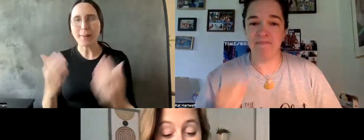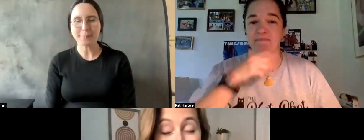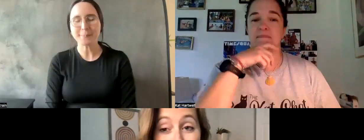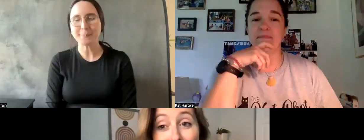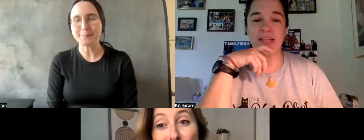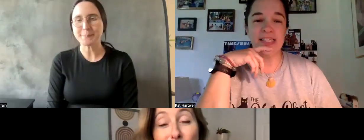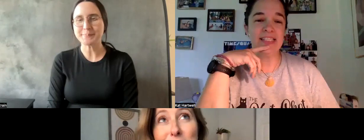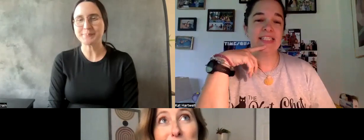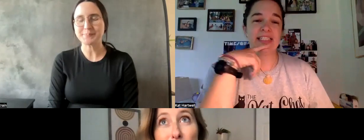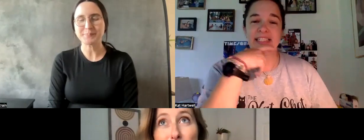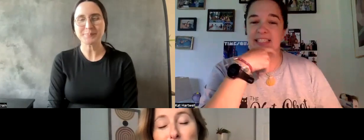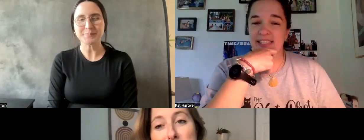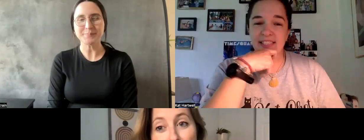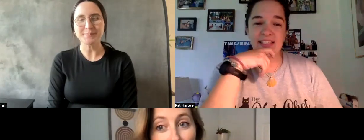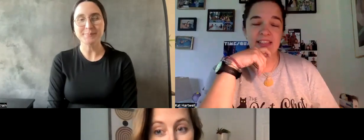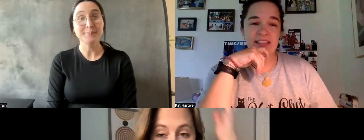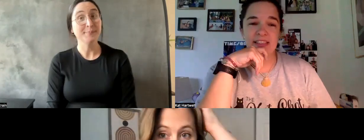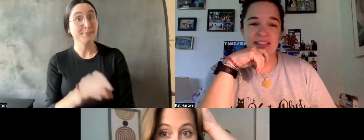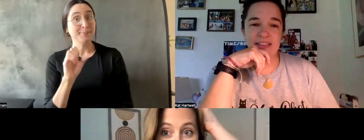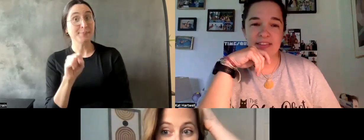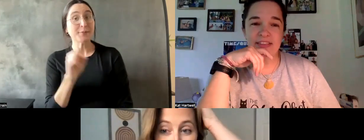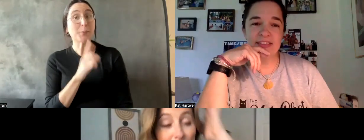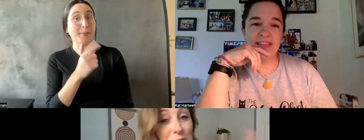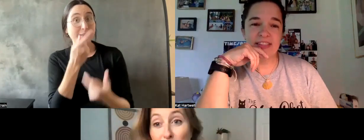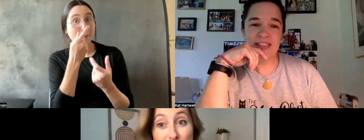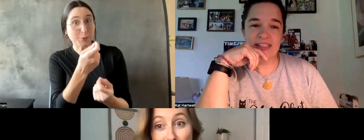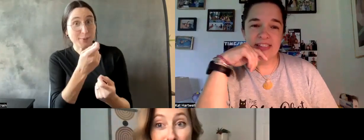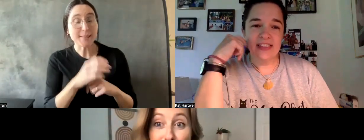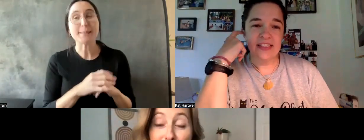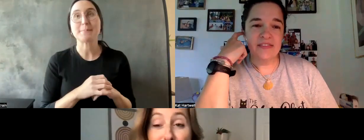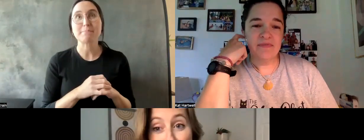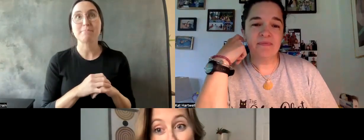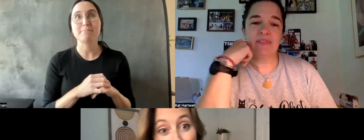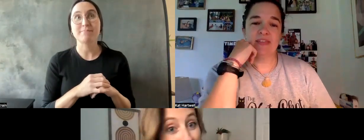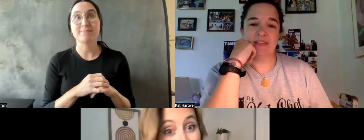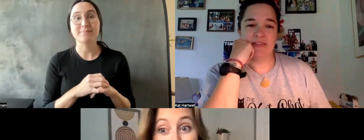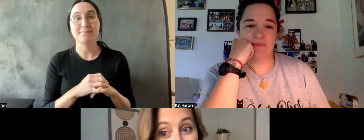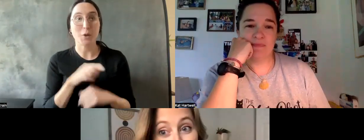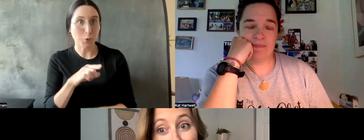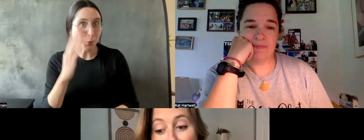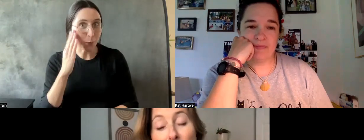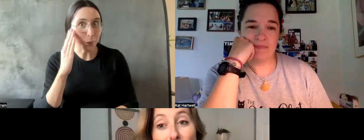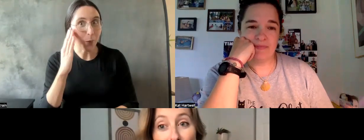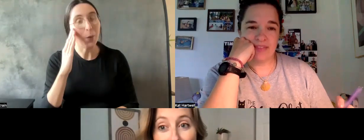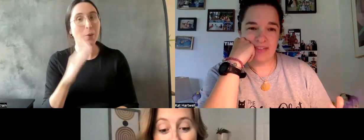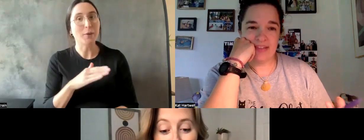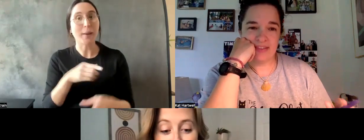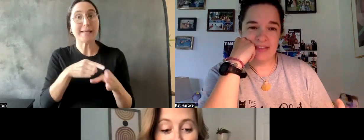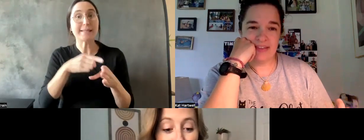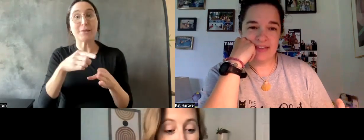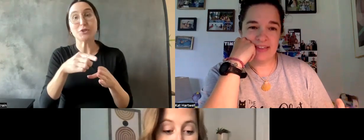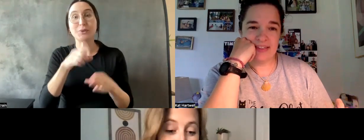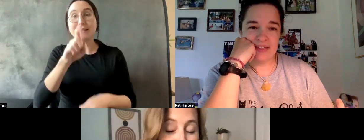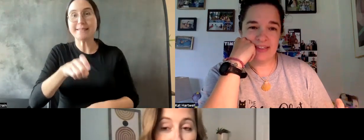that. Yeah, and it's so interesting because, you're very, very familiar with being a special needs mom